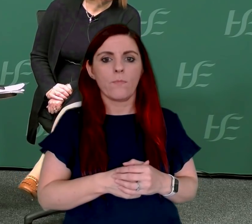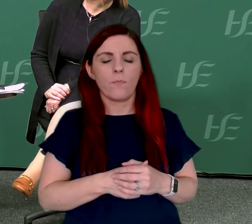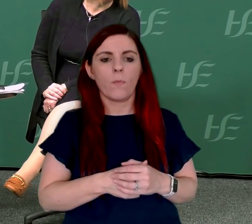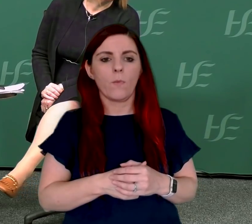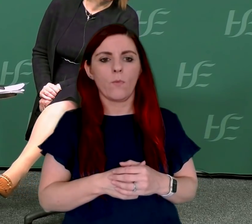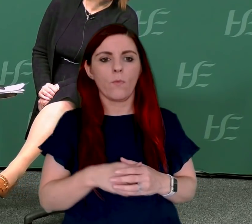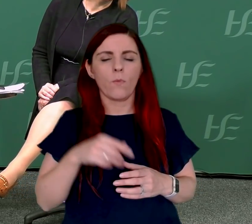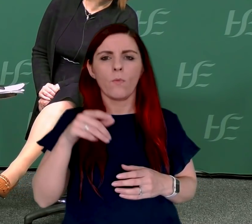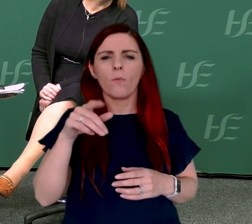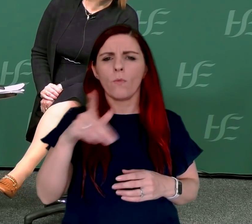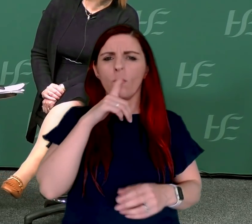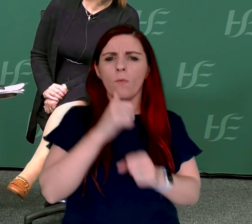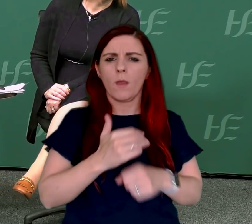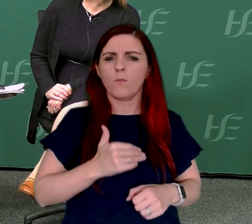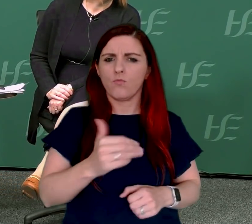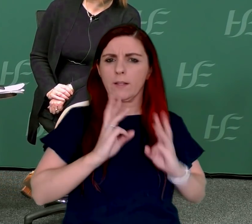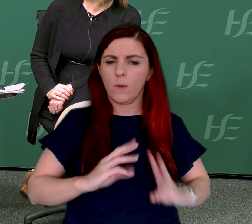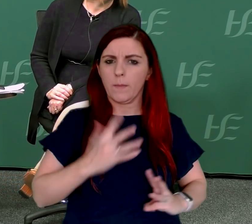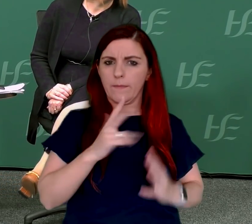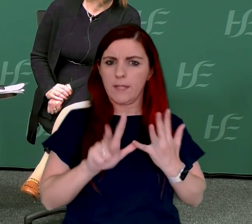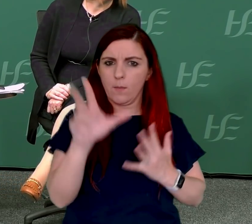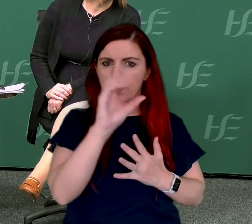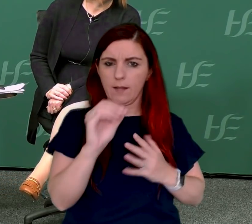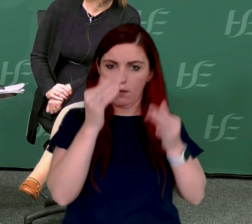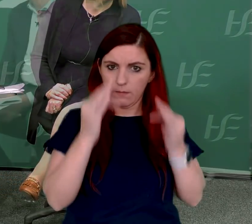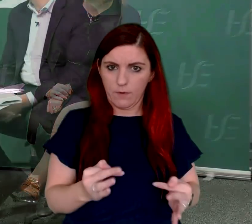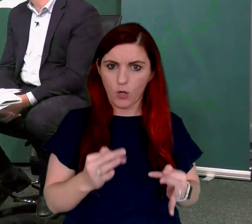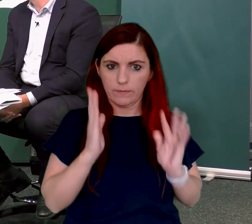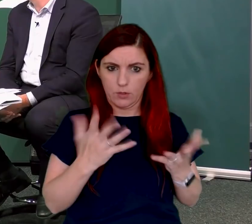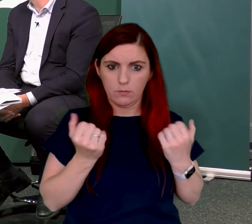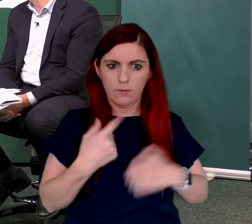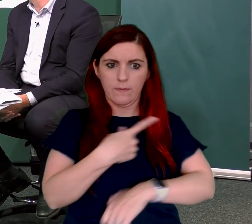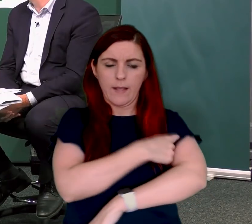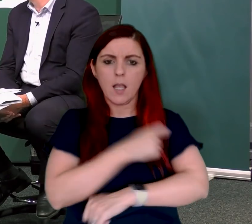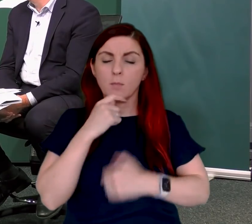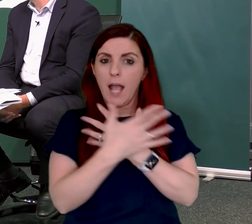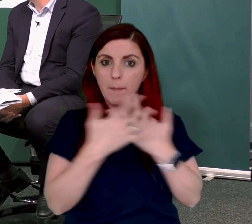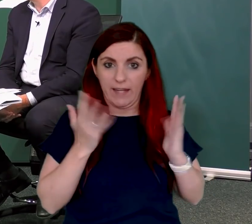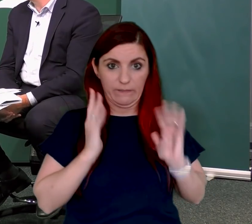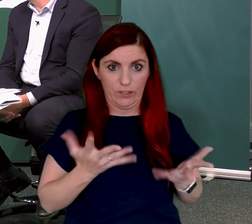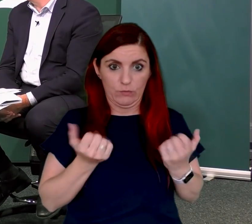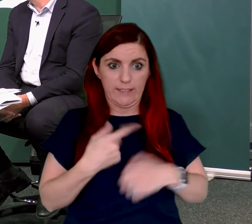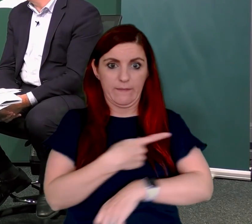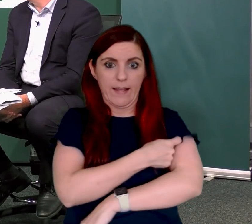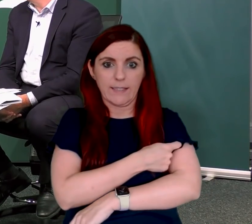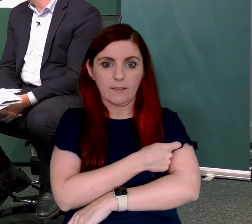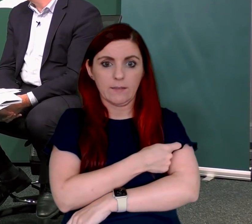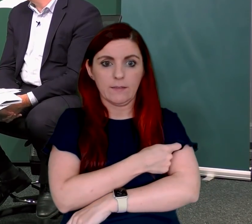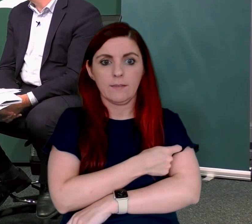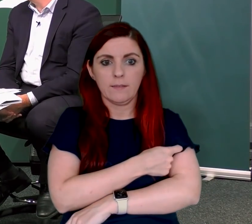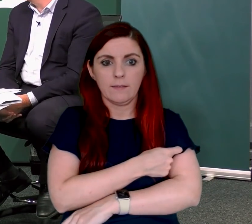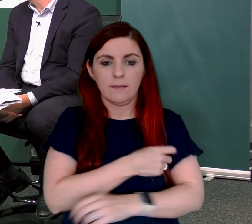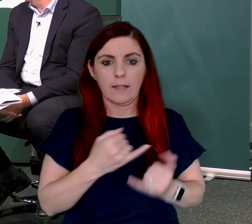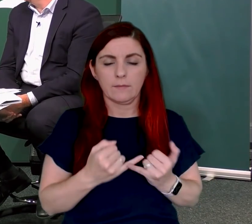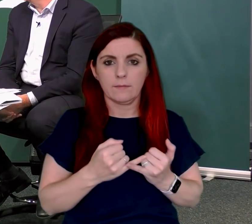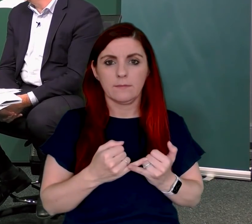women, 58% or something, who confirmed their vaccination status. But how many of them are vaccinated? Is that 58% or is it some other